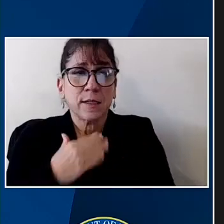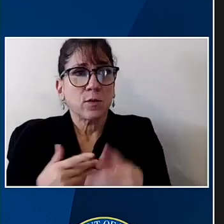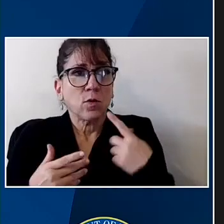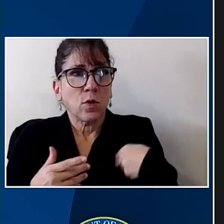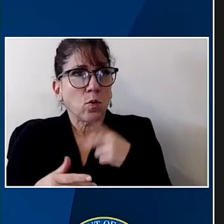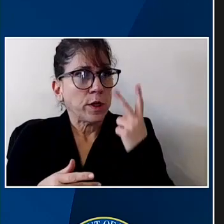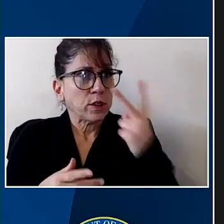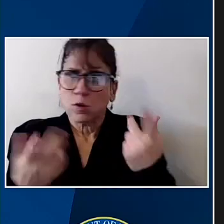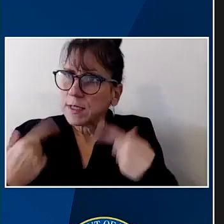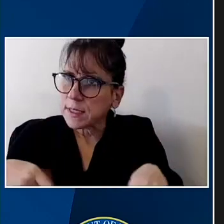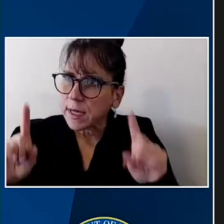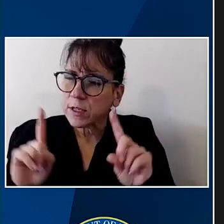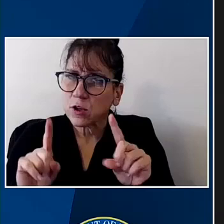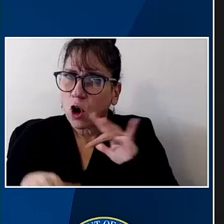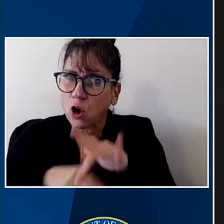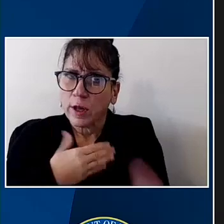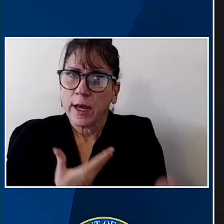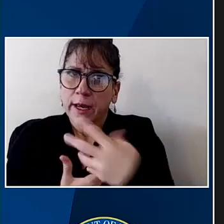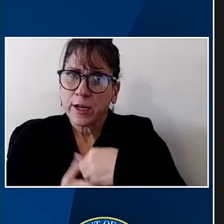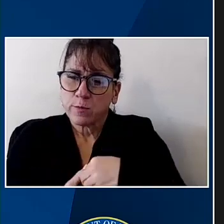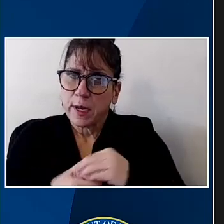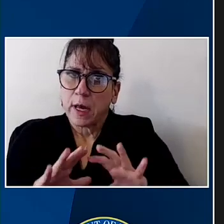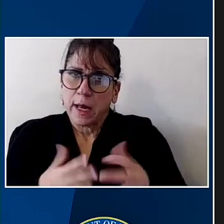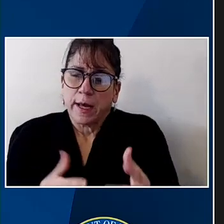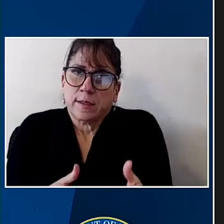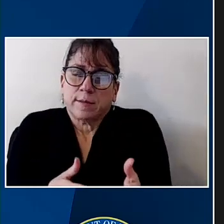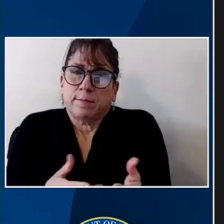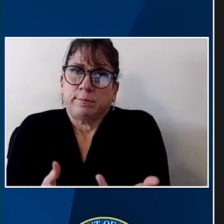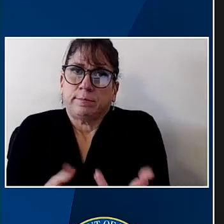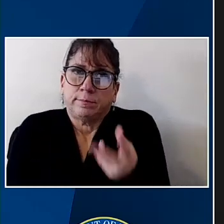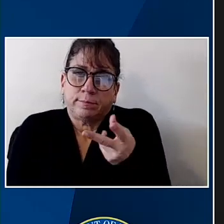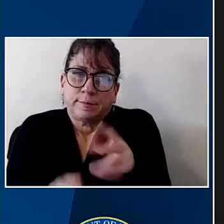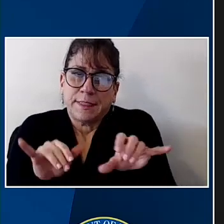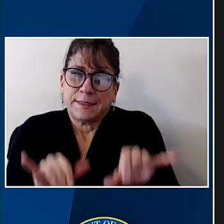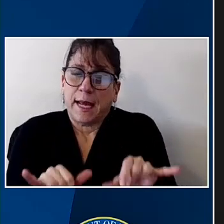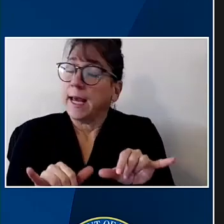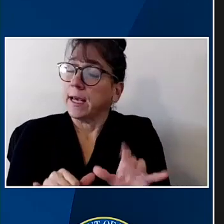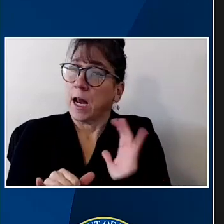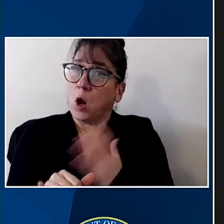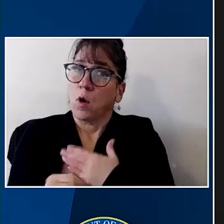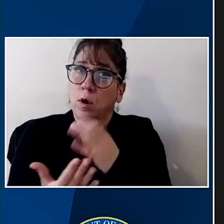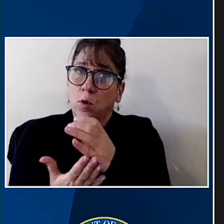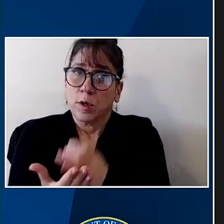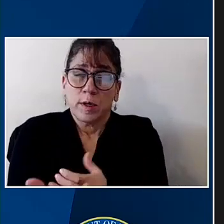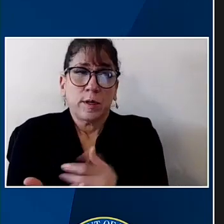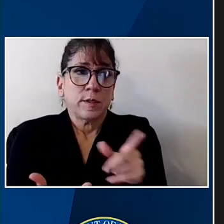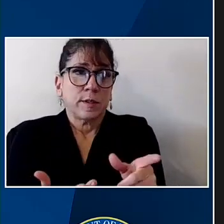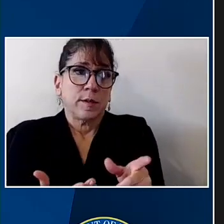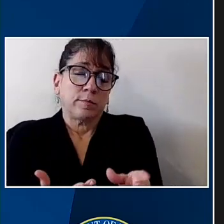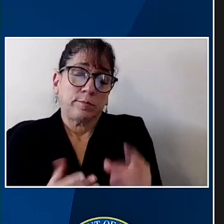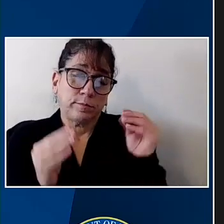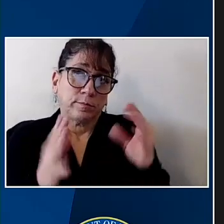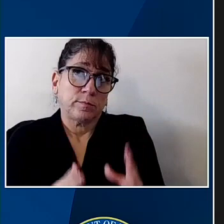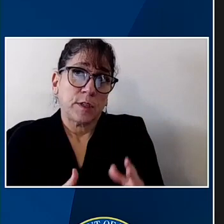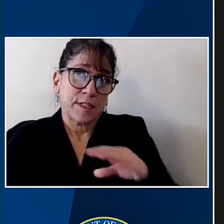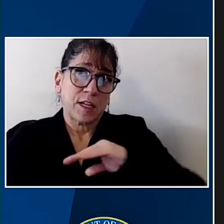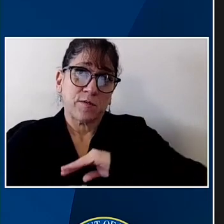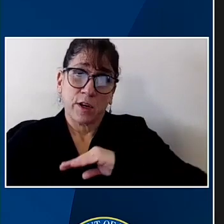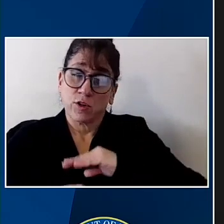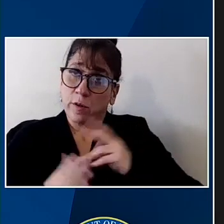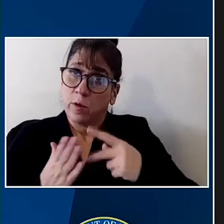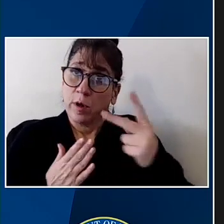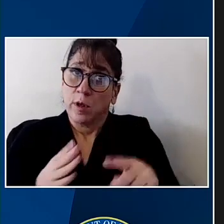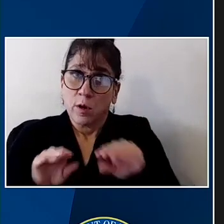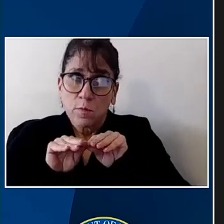across early engagement in class, retention in our courses, and student and faculty satisfaction with the program led to a more